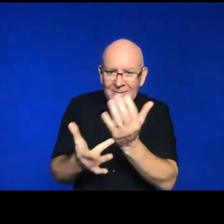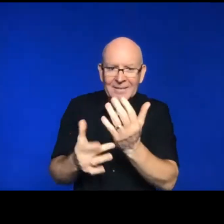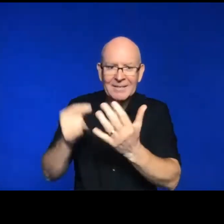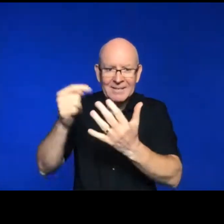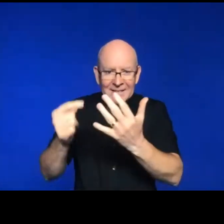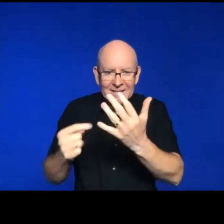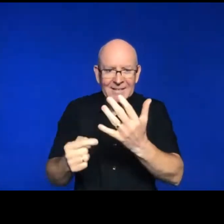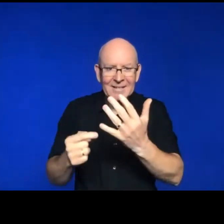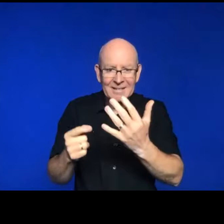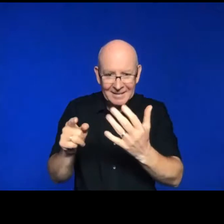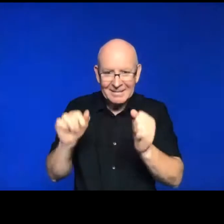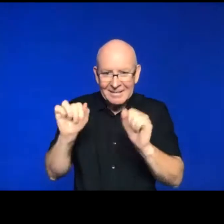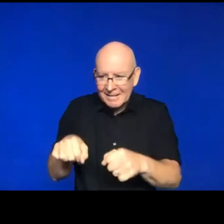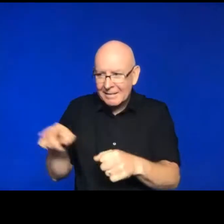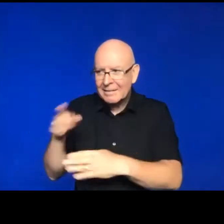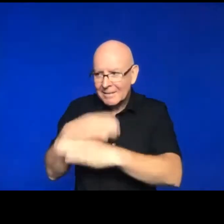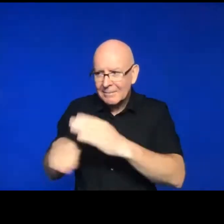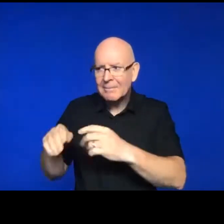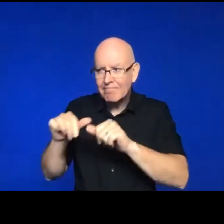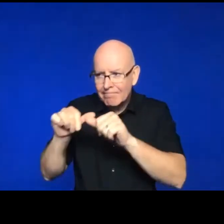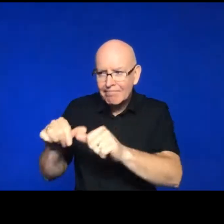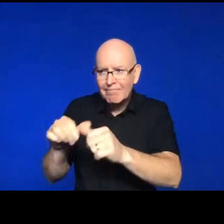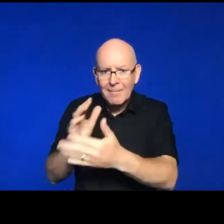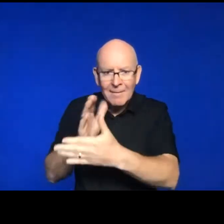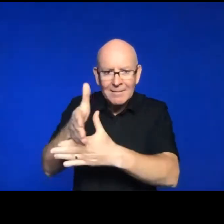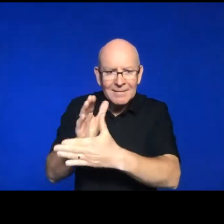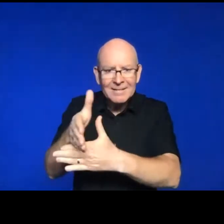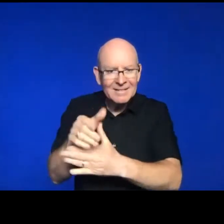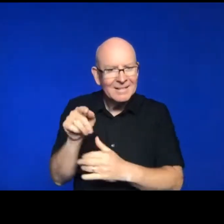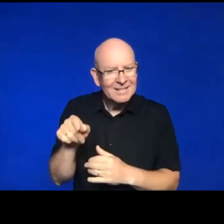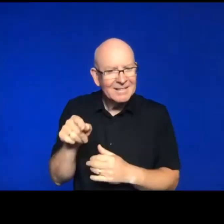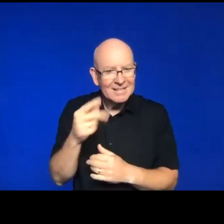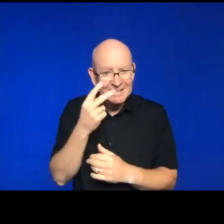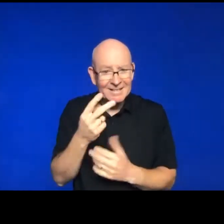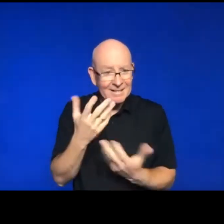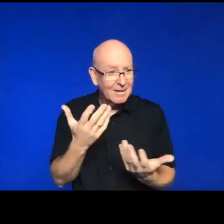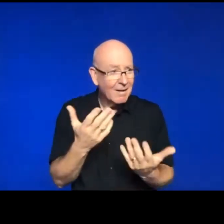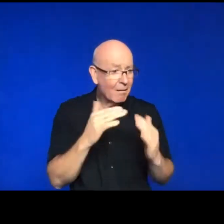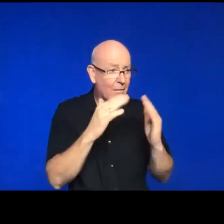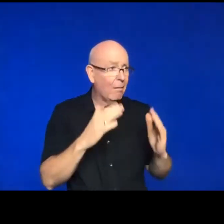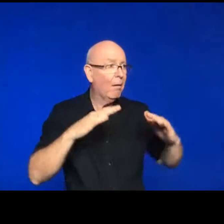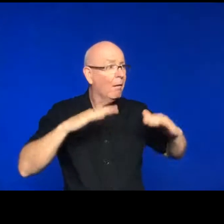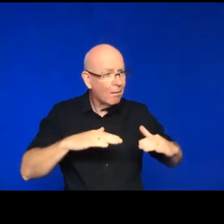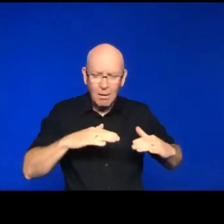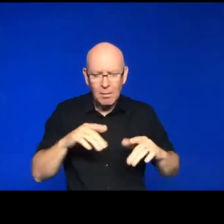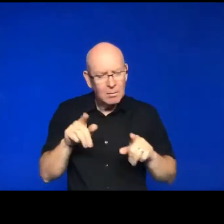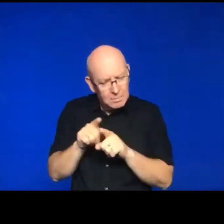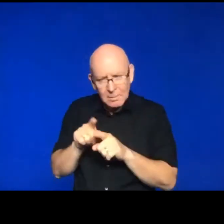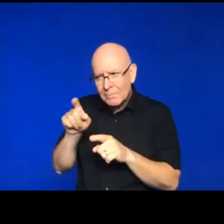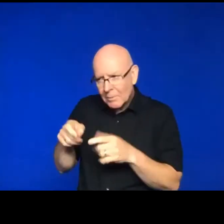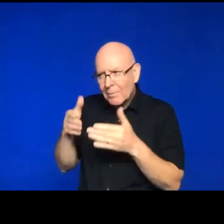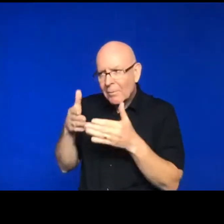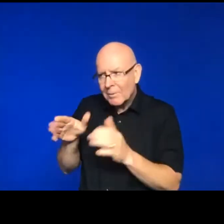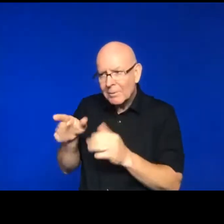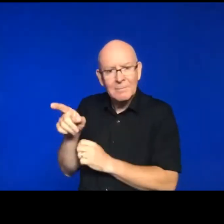telehealth has been put into place with more or less success, but we need to make sure that more